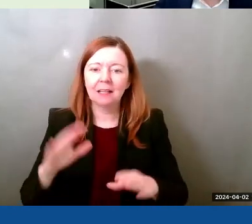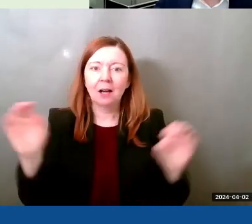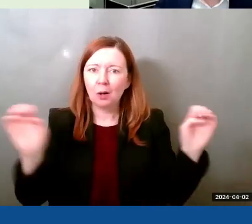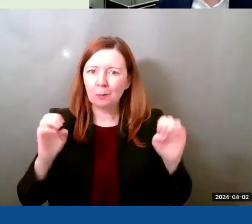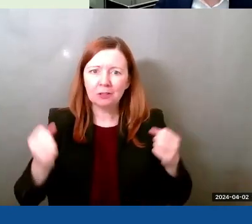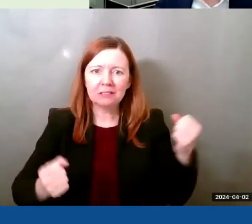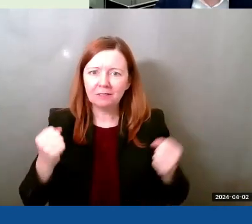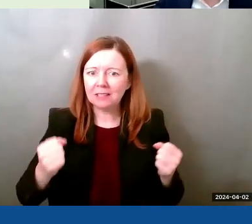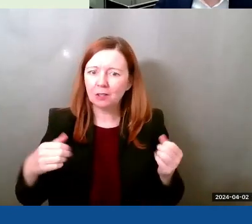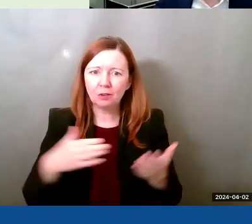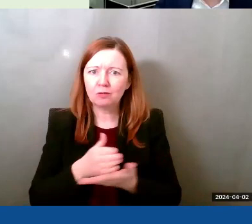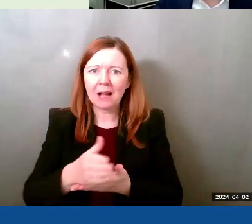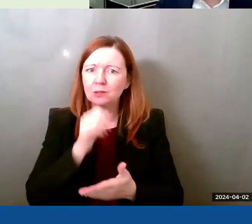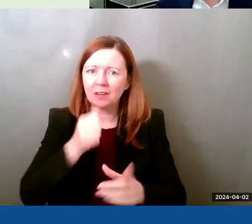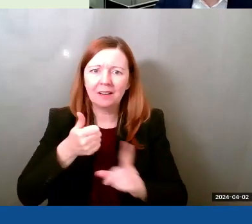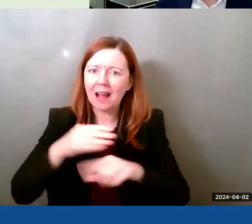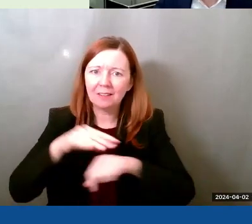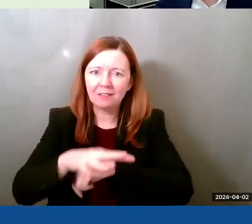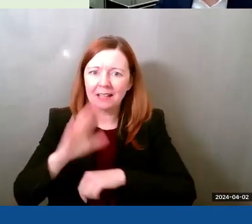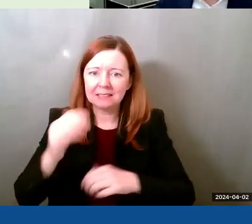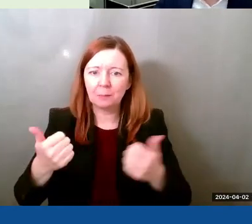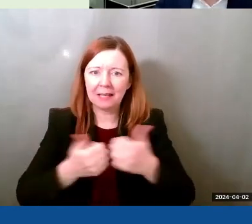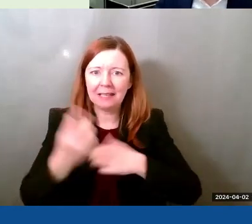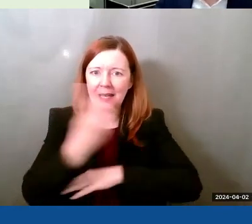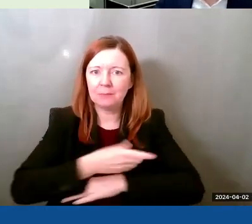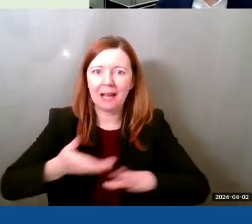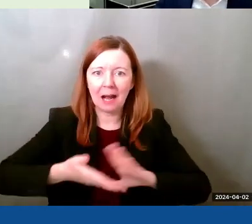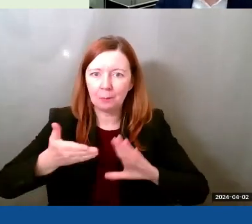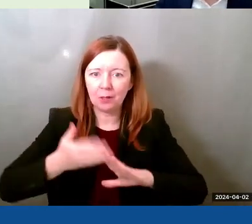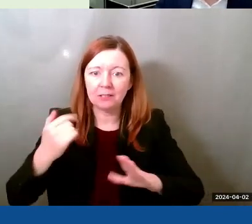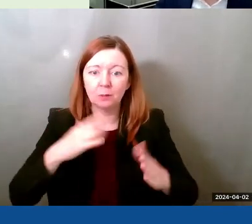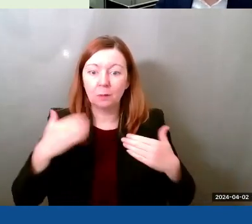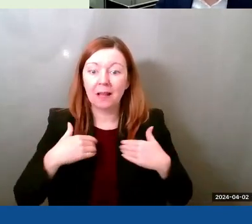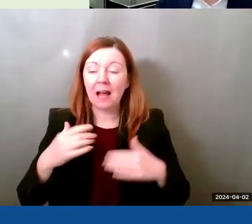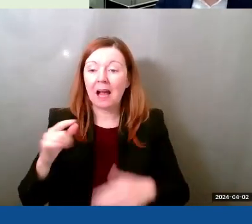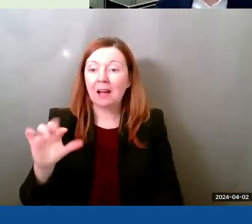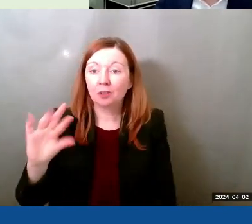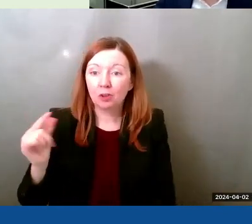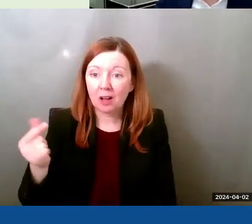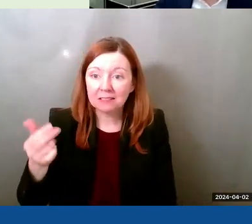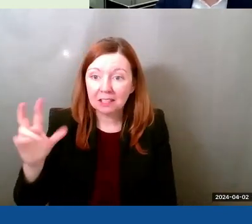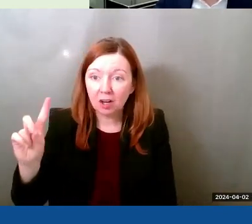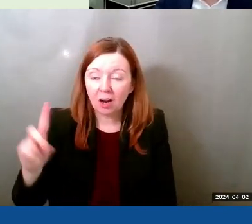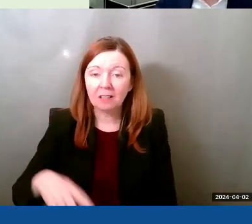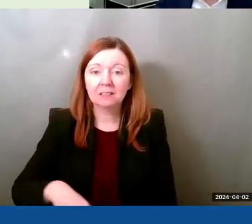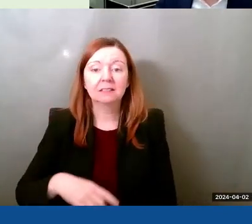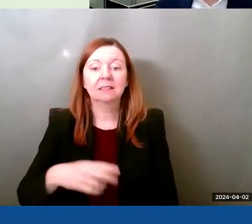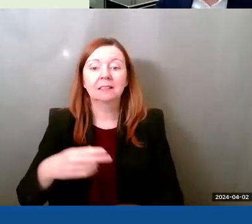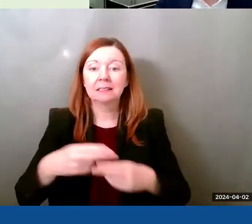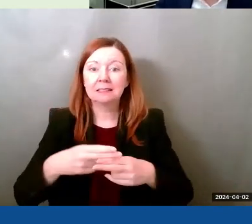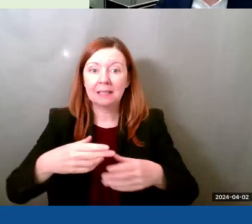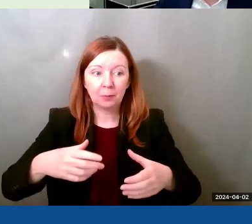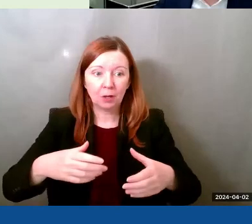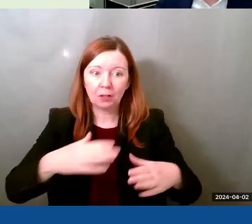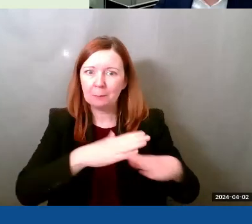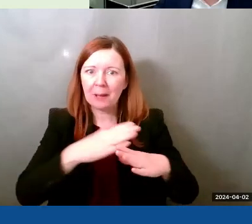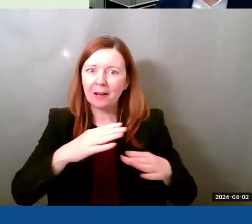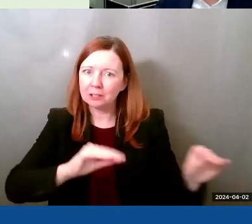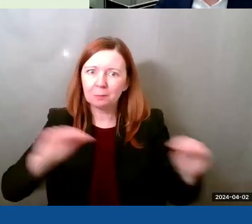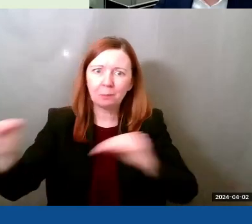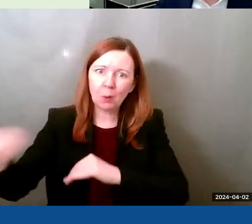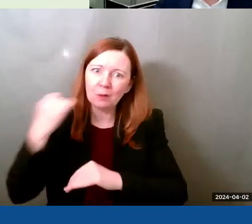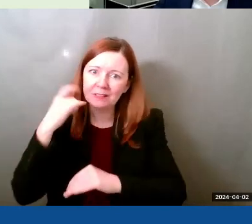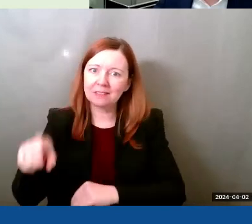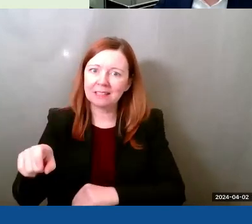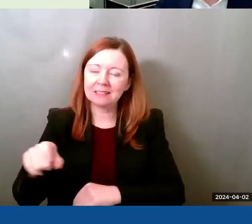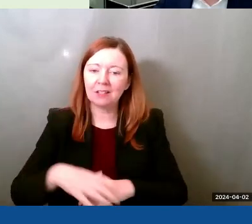vehicle routes will not be affected by game day operations. We'll have crossing guards. We'll be able to move temporary barriers out of the way if